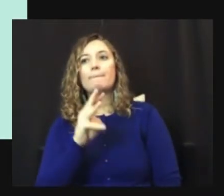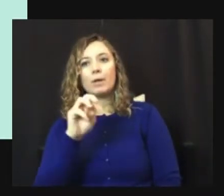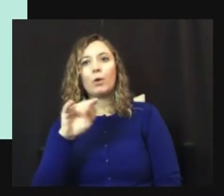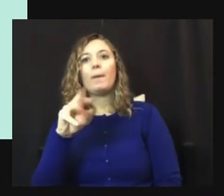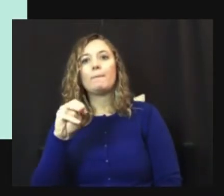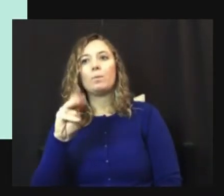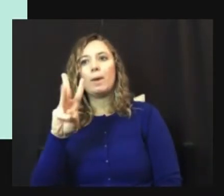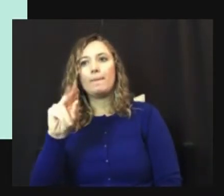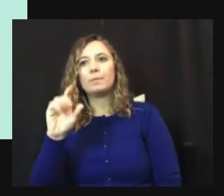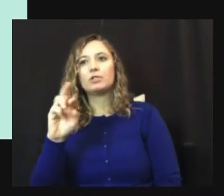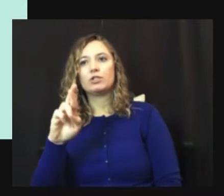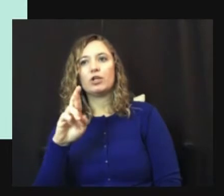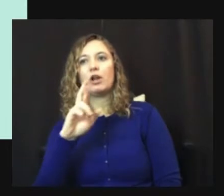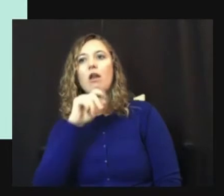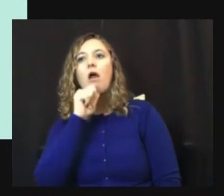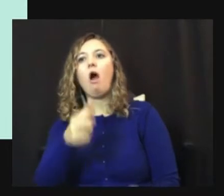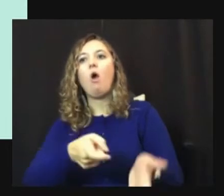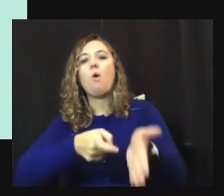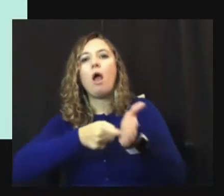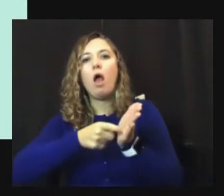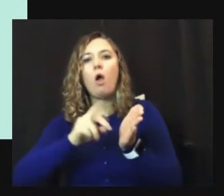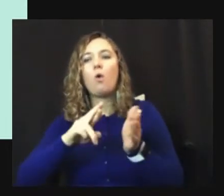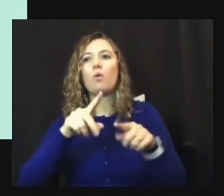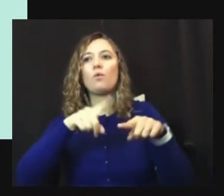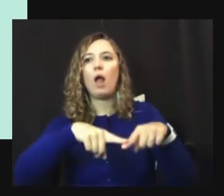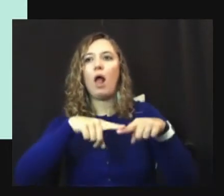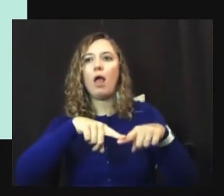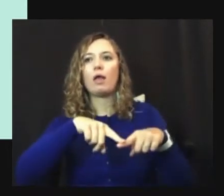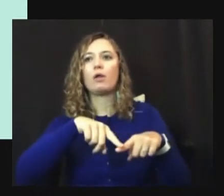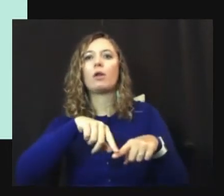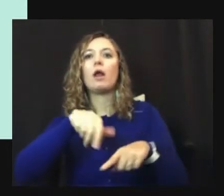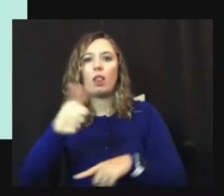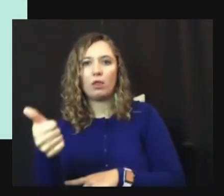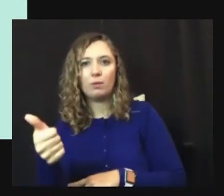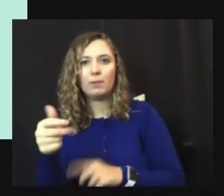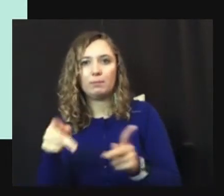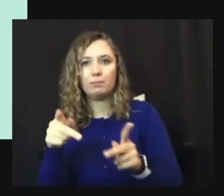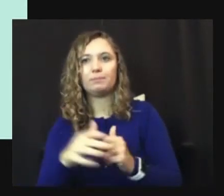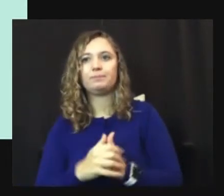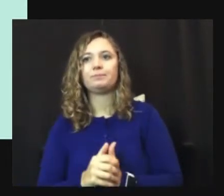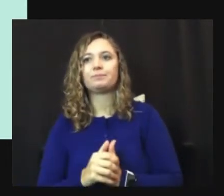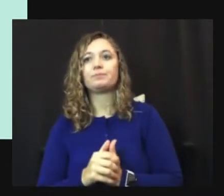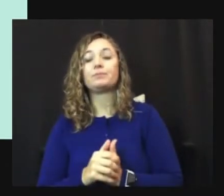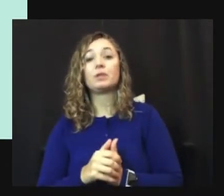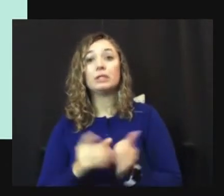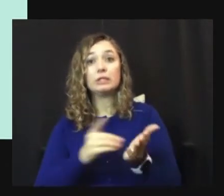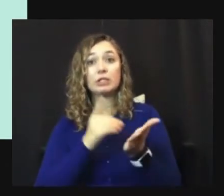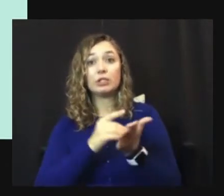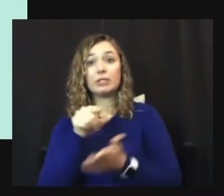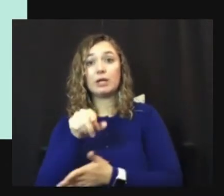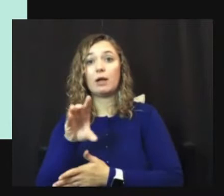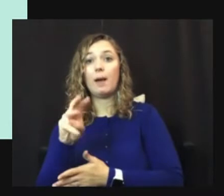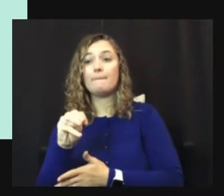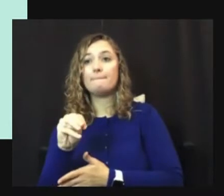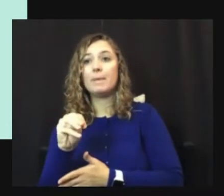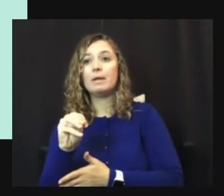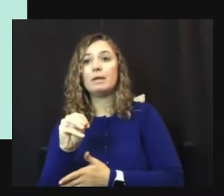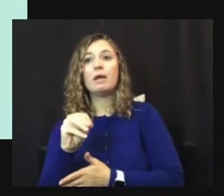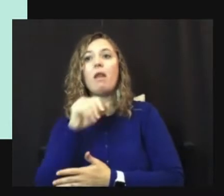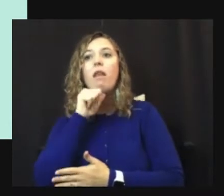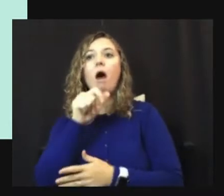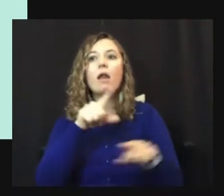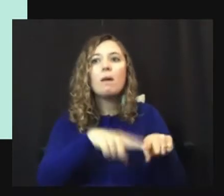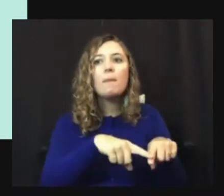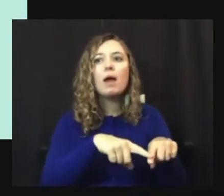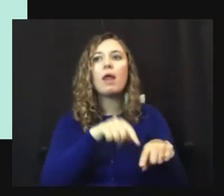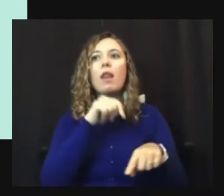not requiring or relying on others. And from dictionary.com, it's not dependent, not depending